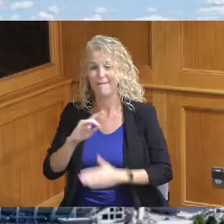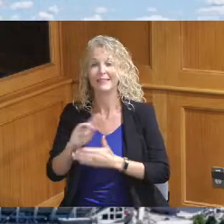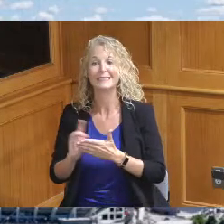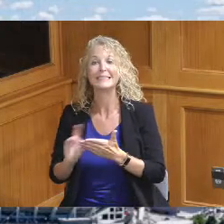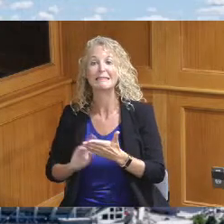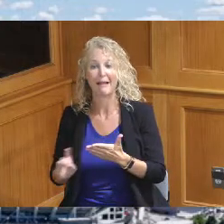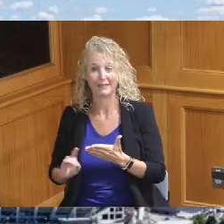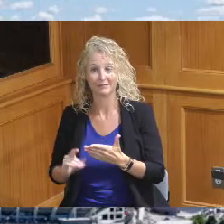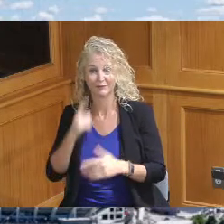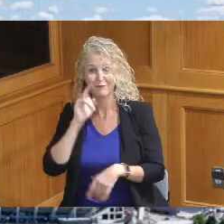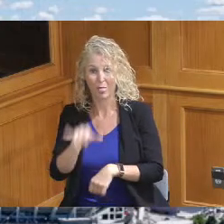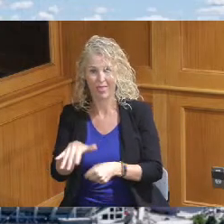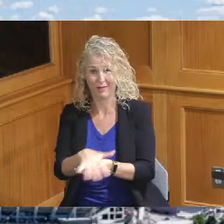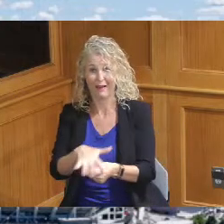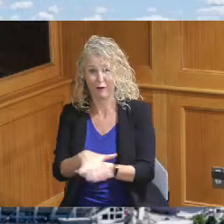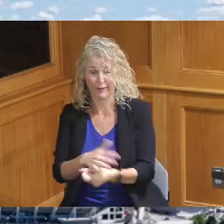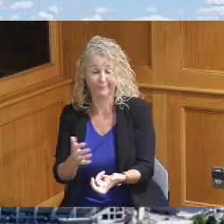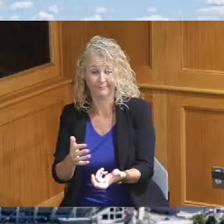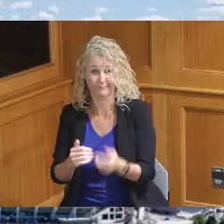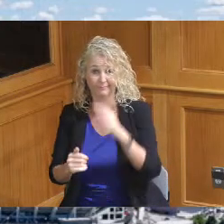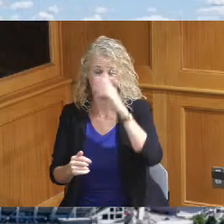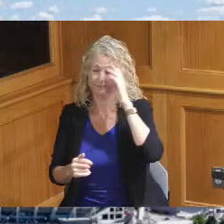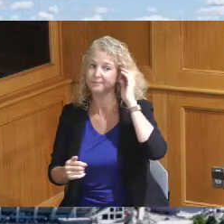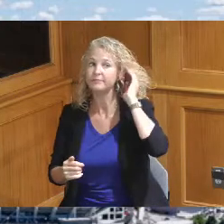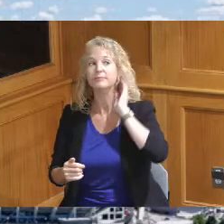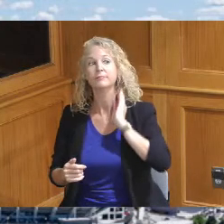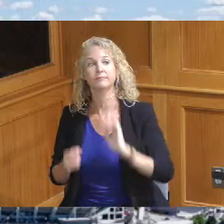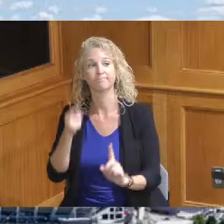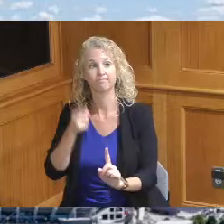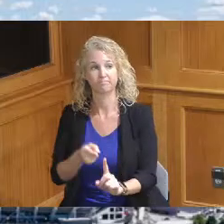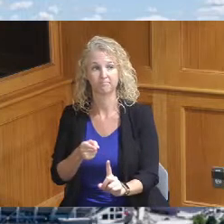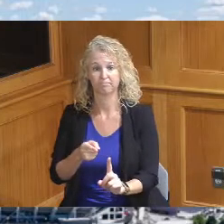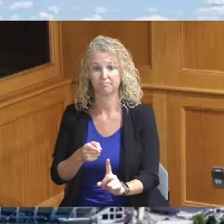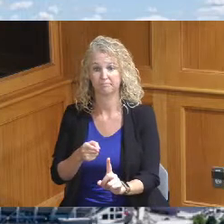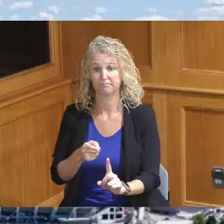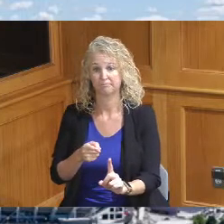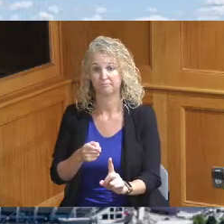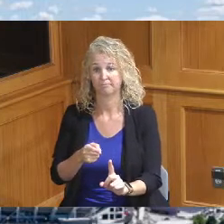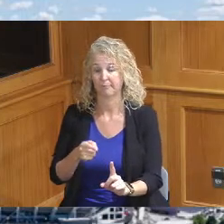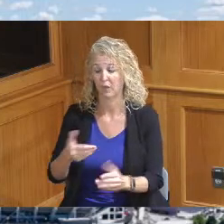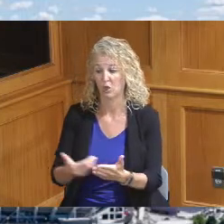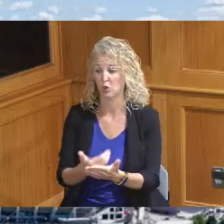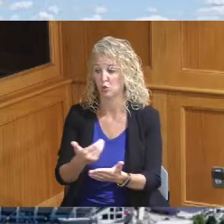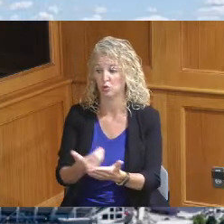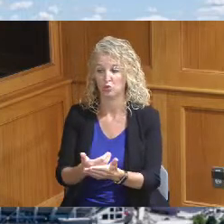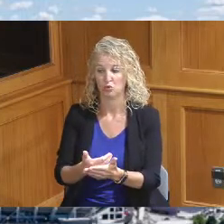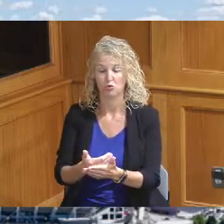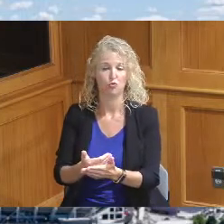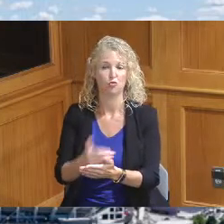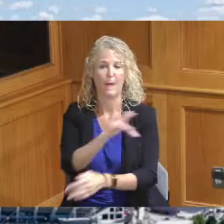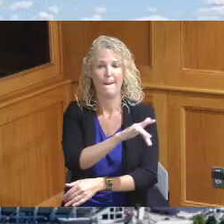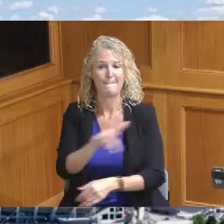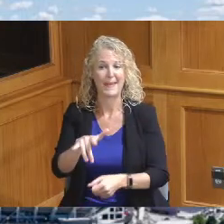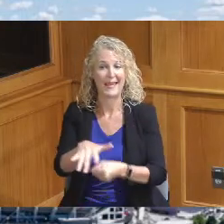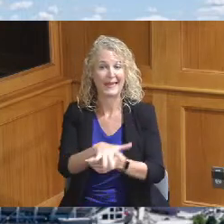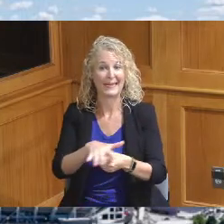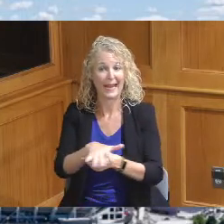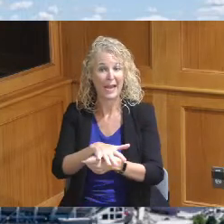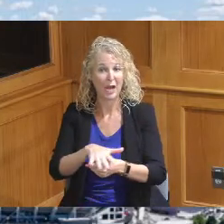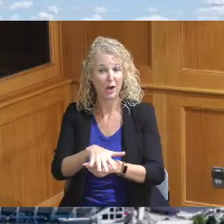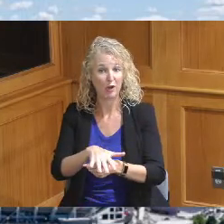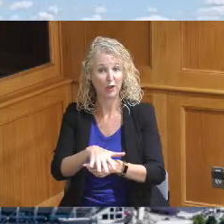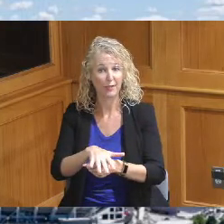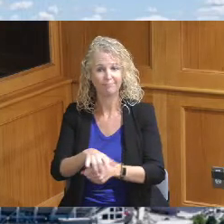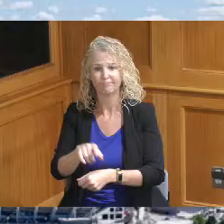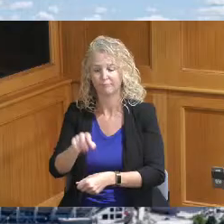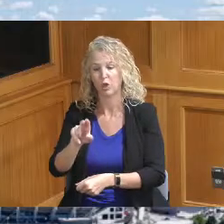standards at the banks. At the end of the day, what ultimately goes into those new lots down at the banks should be governed by solid